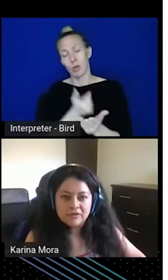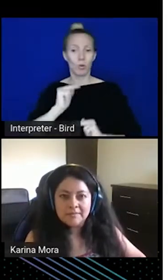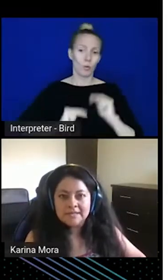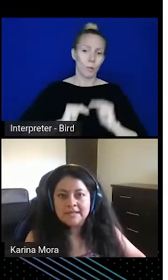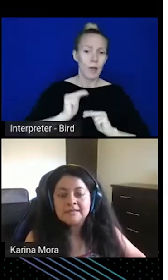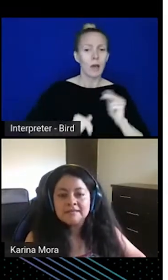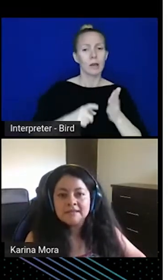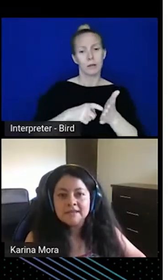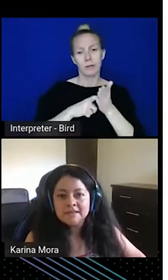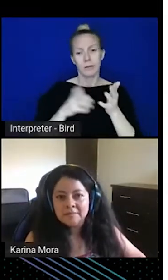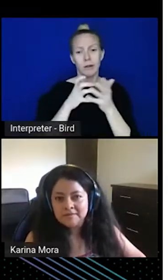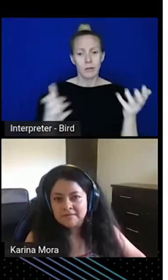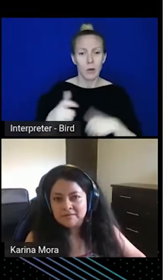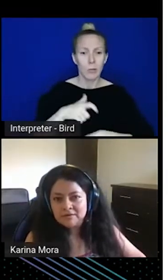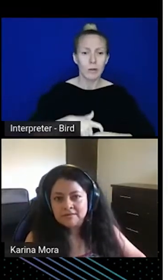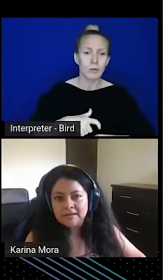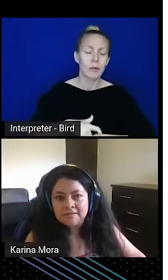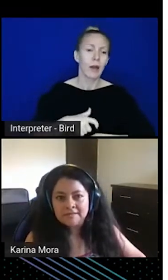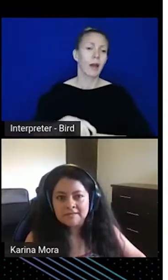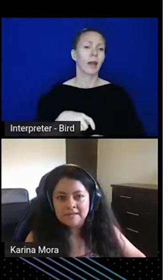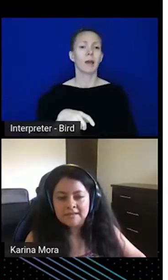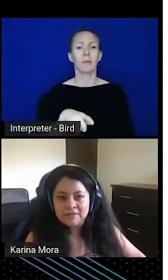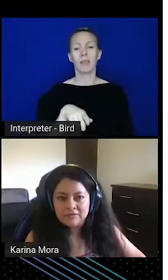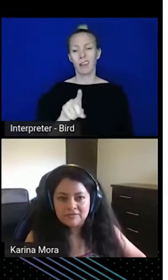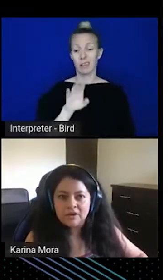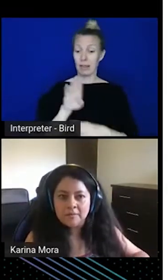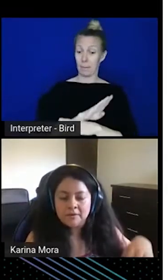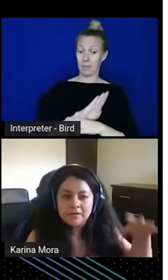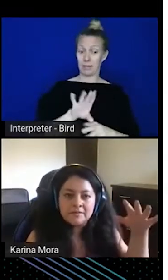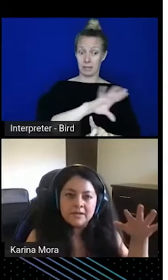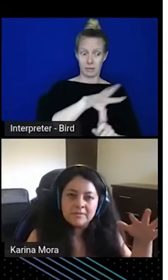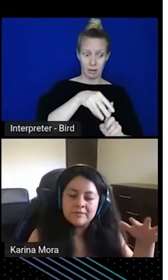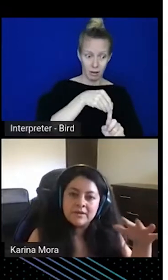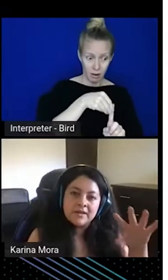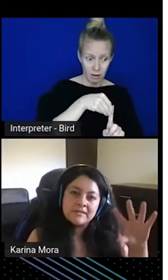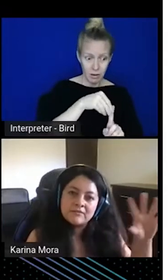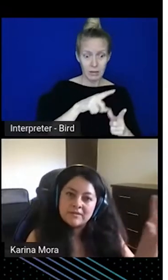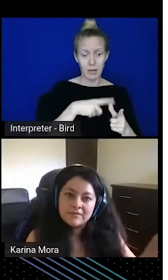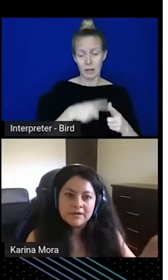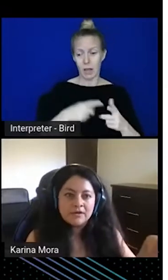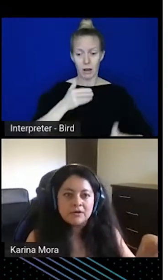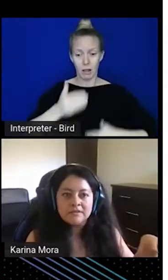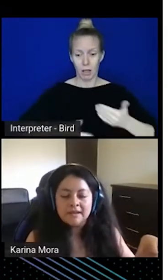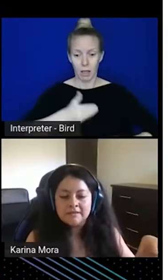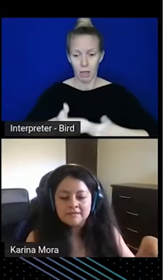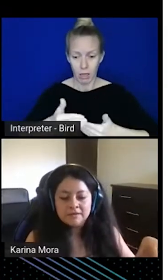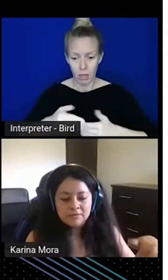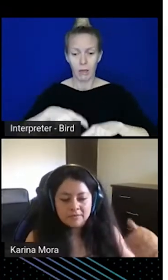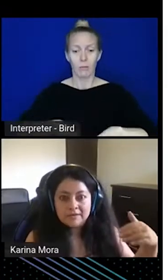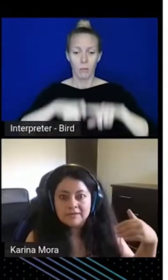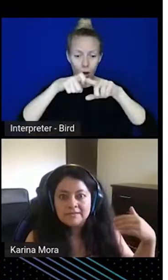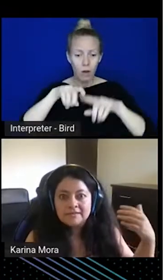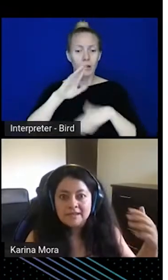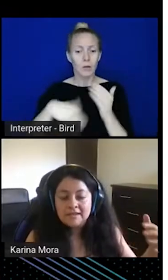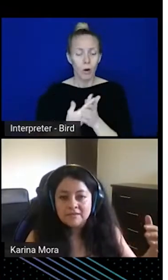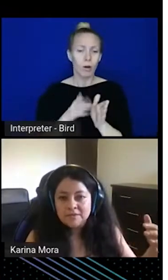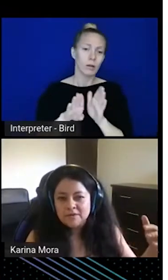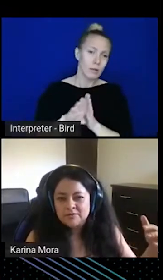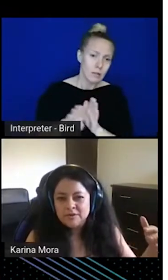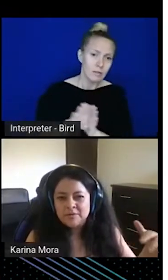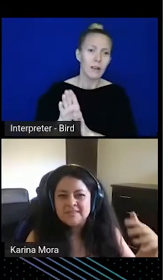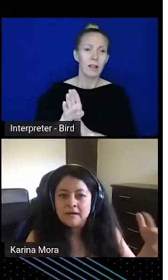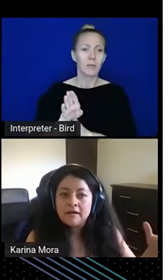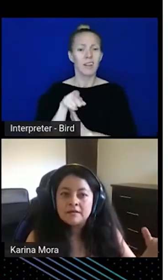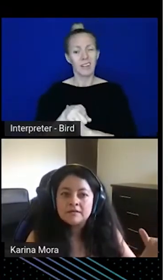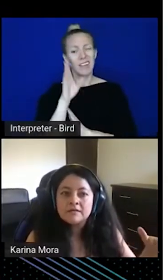that you're solving an incident in a business context, and then you stop all development related to a different context. With increase the size of the